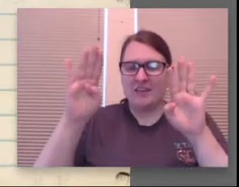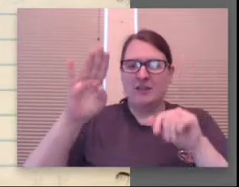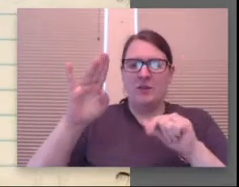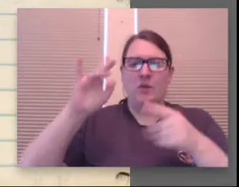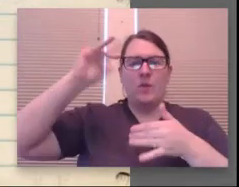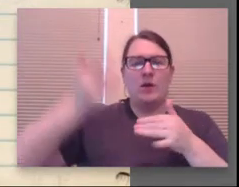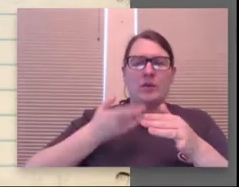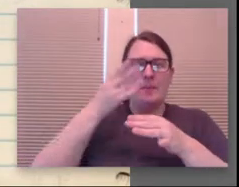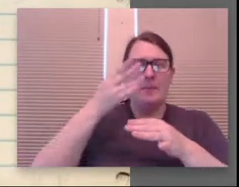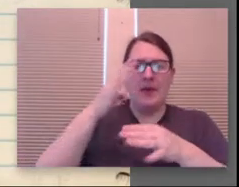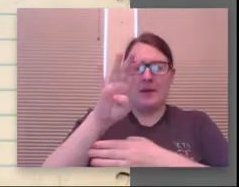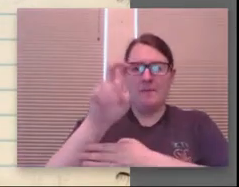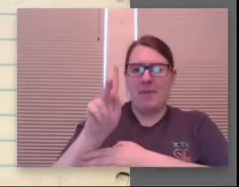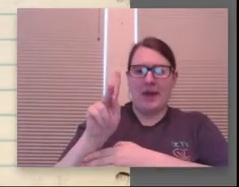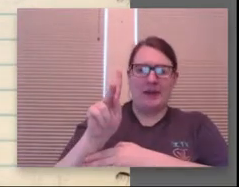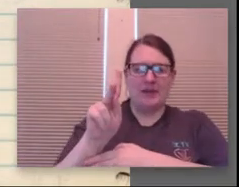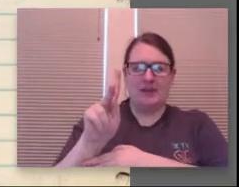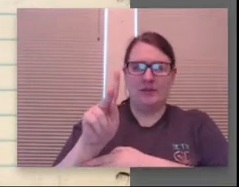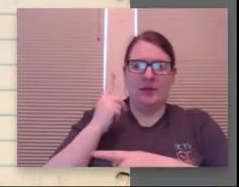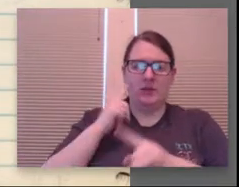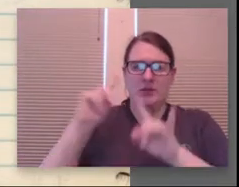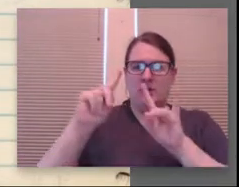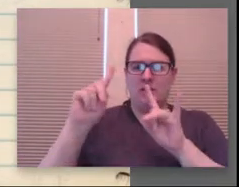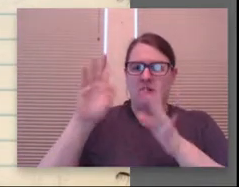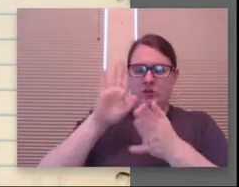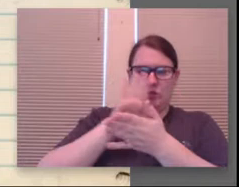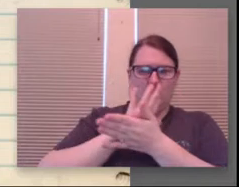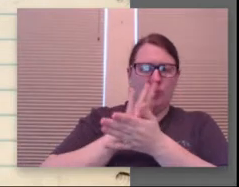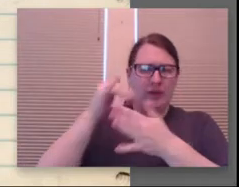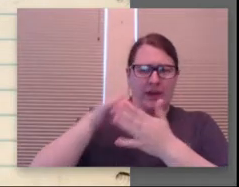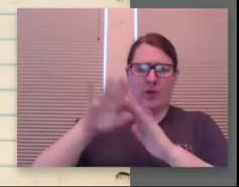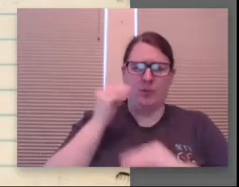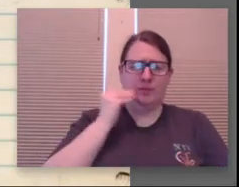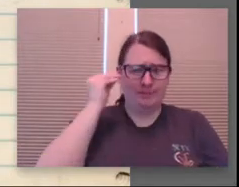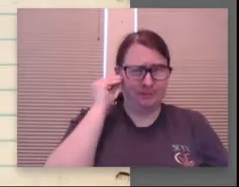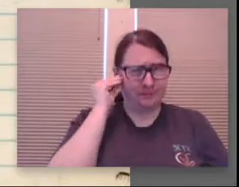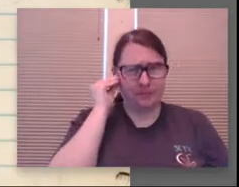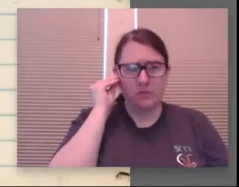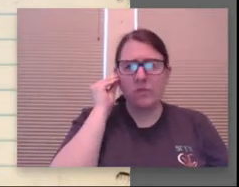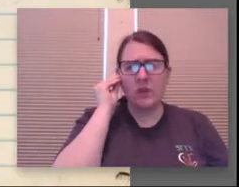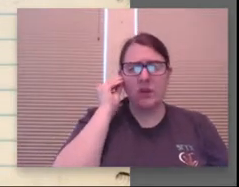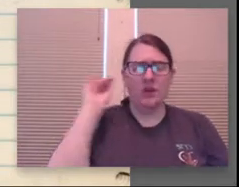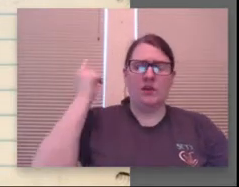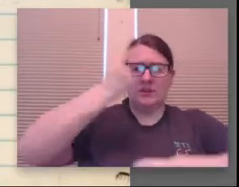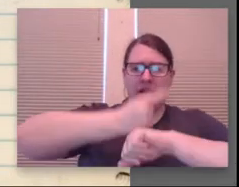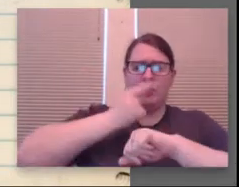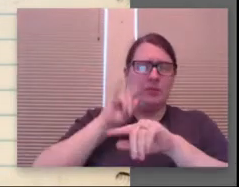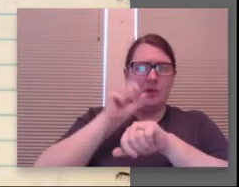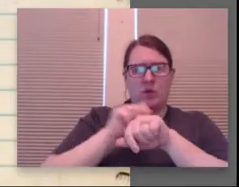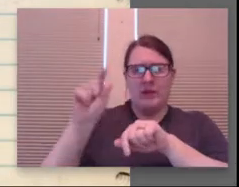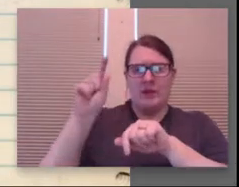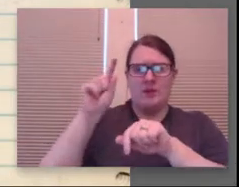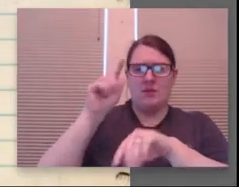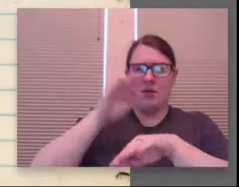Hey, welcome back to School at Home. Today we're